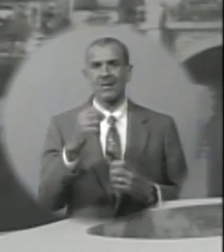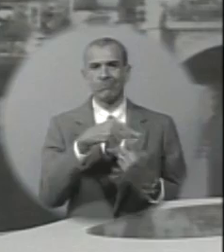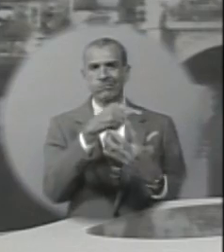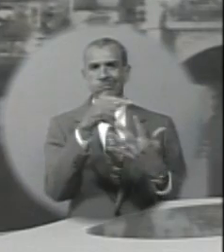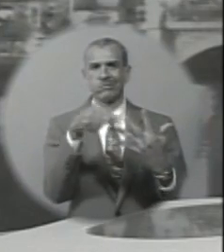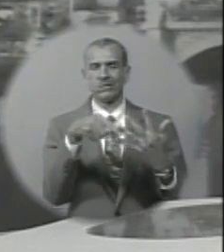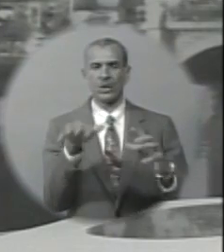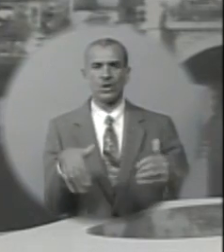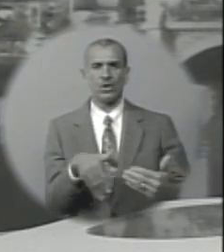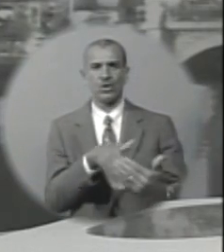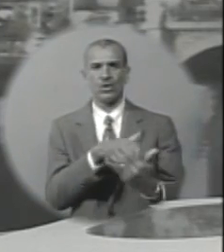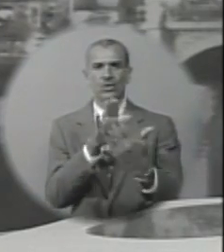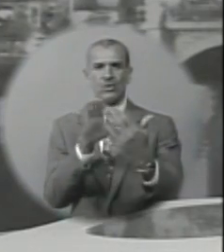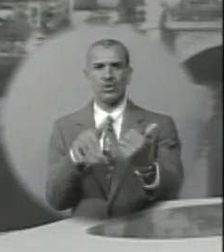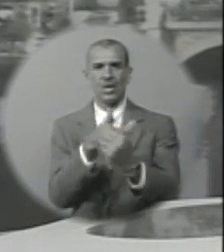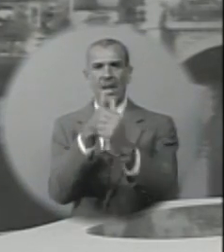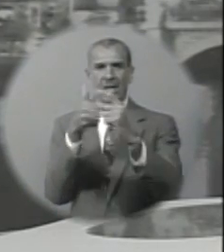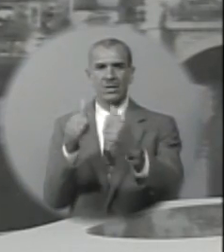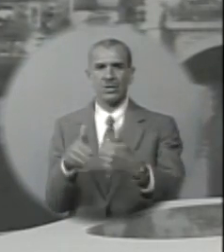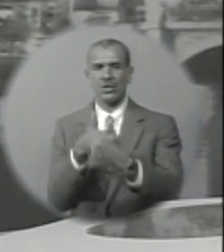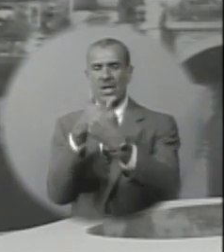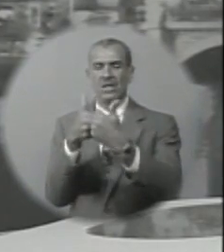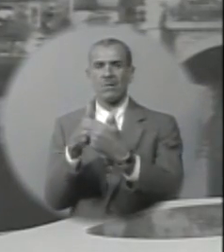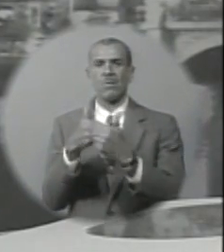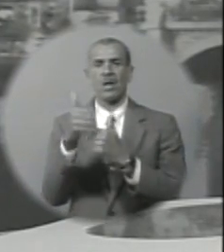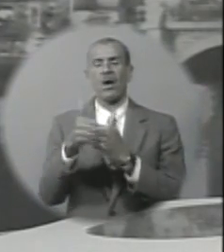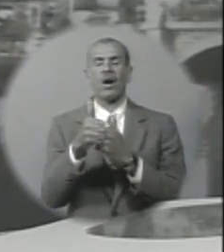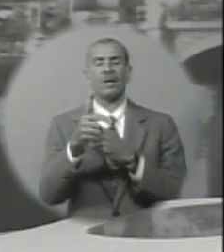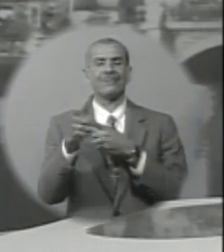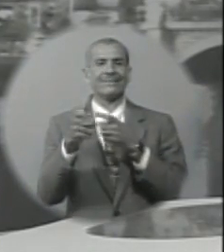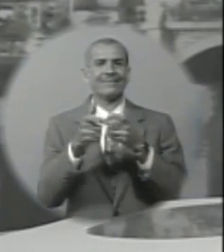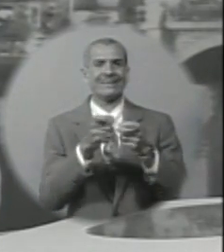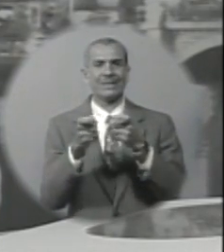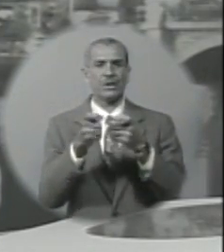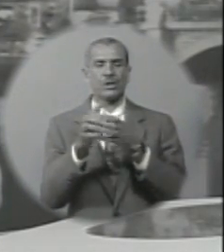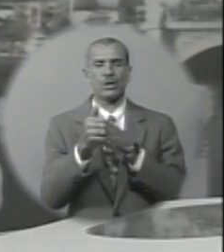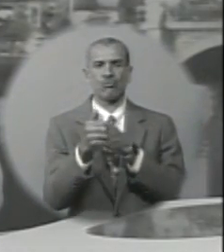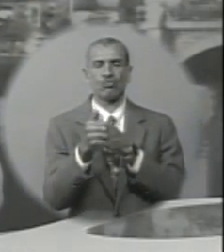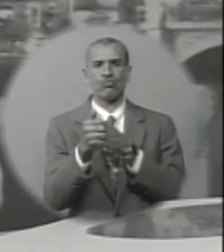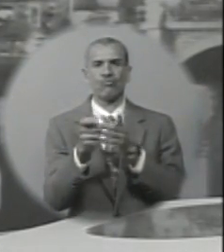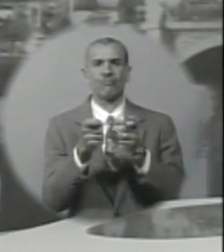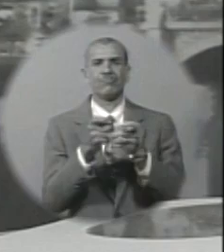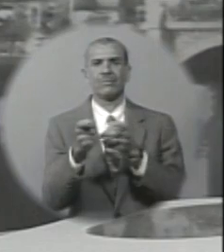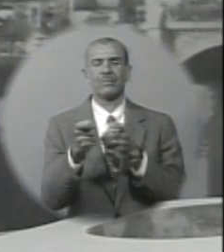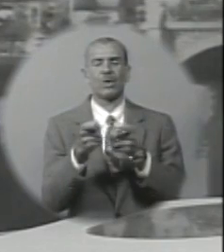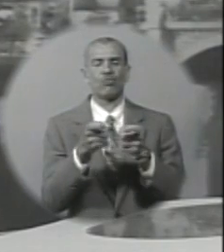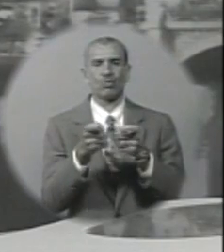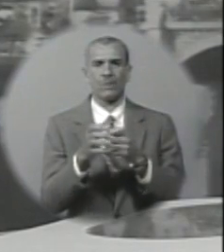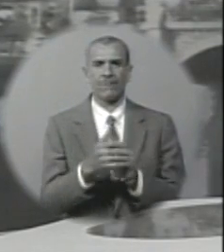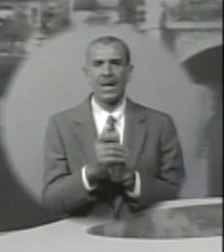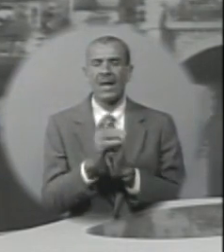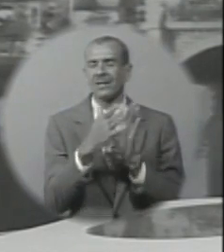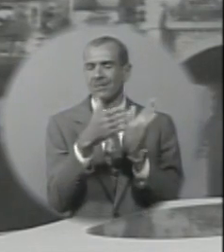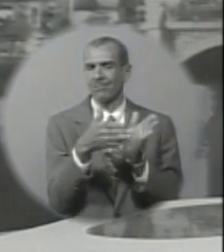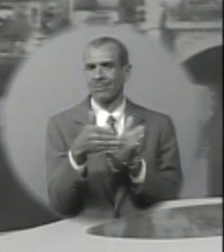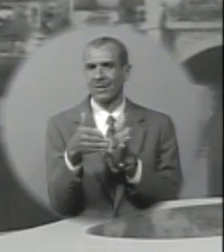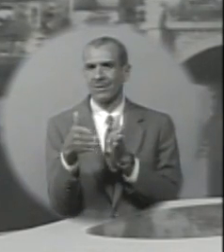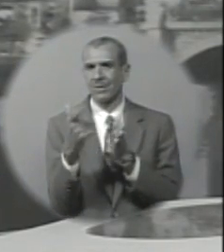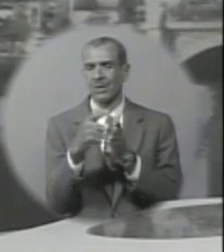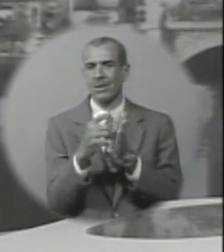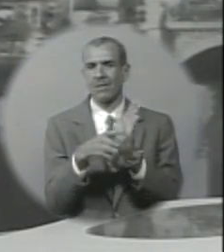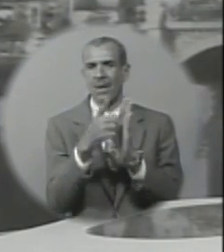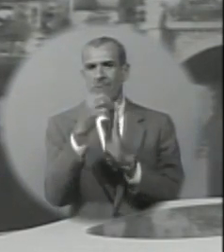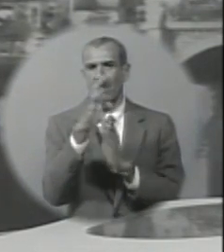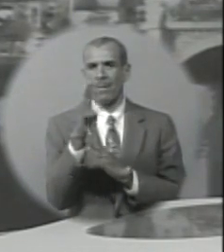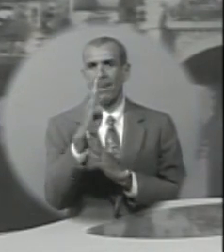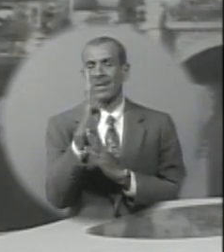facing the region, many of which are beyond the leader's control. Well, an e-government master plan is being developed for Barbados. That plan